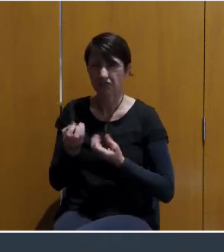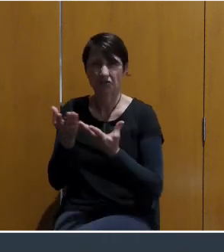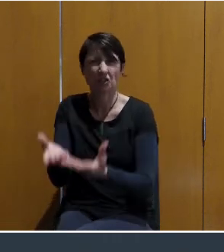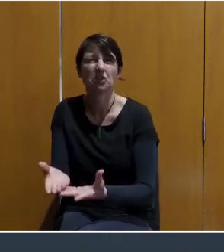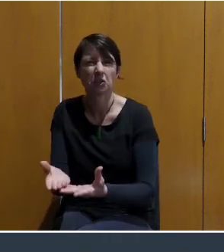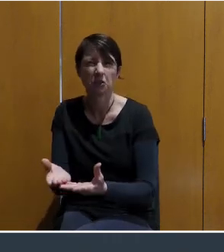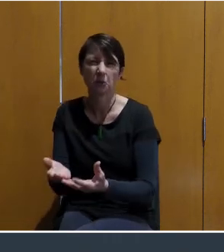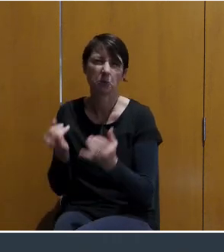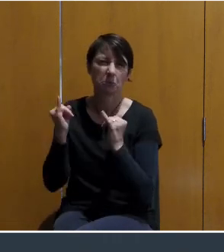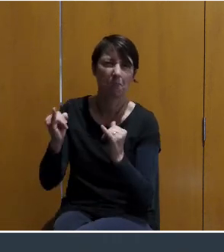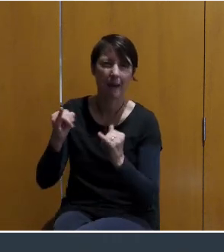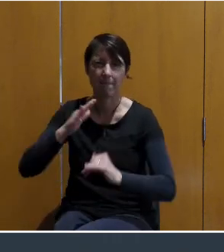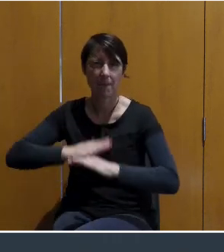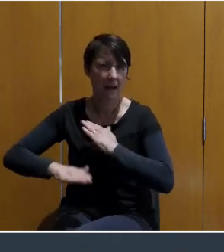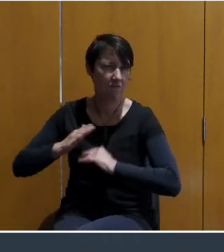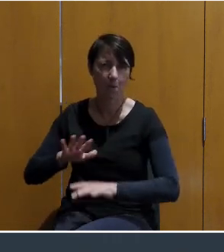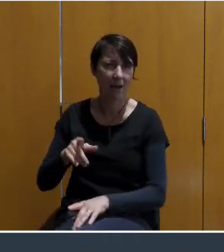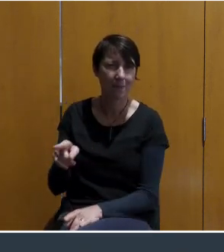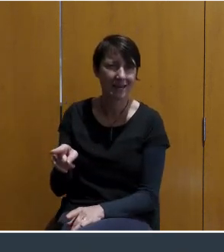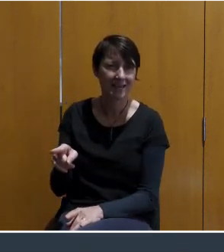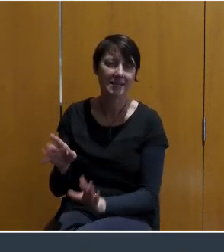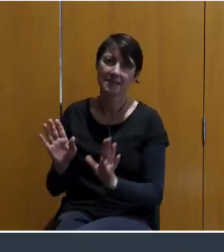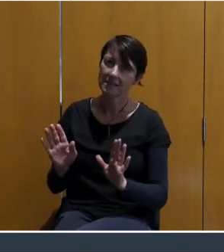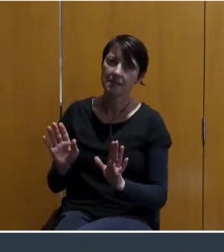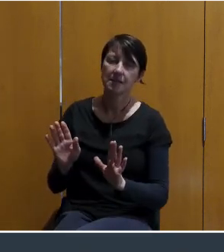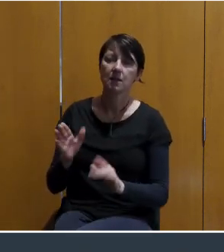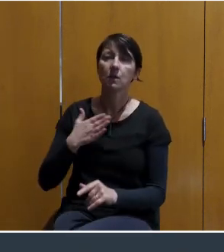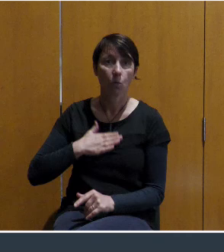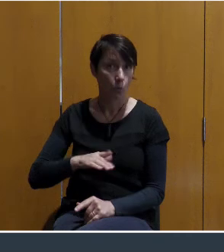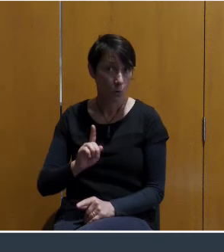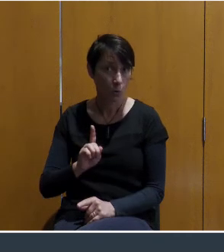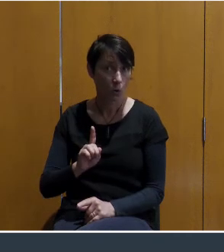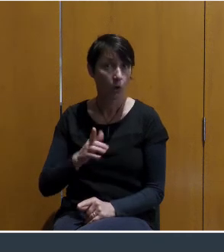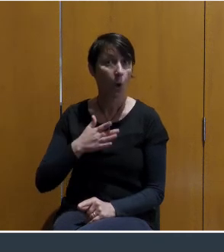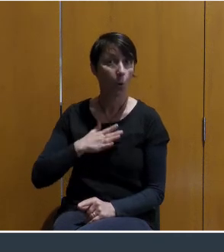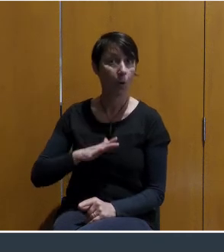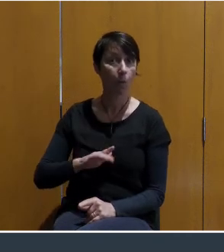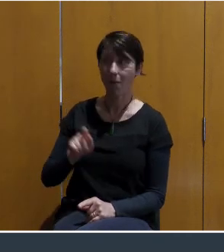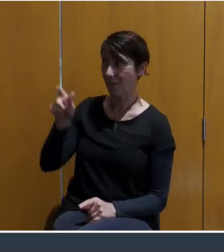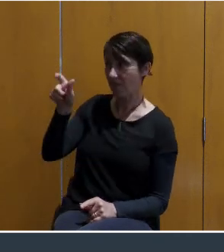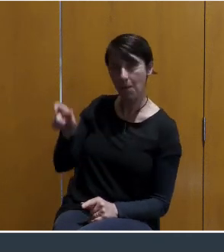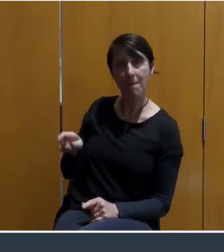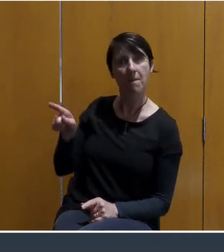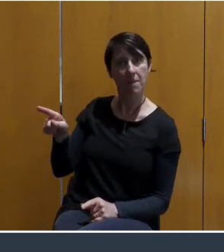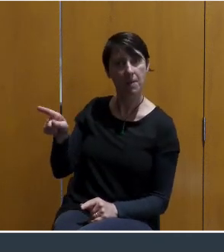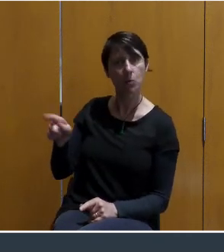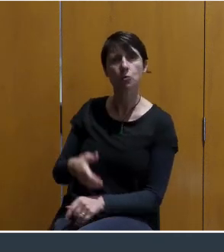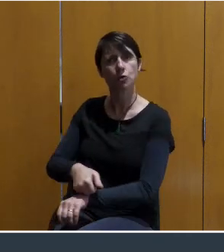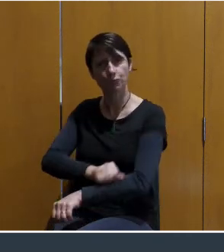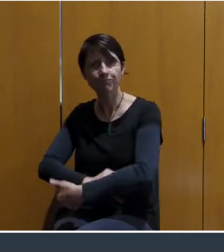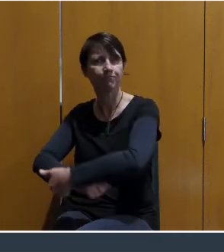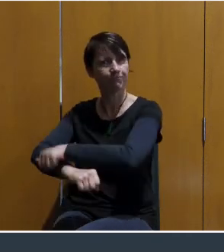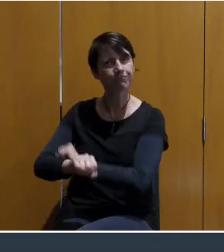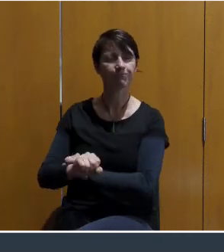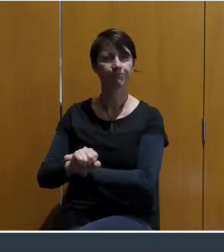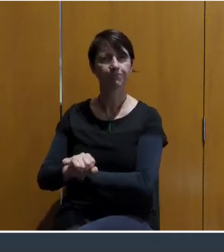more concerning than others. And what we really want to do is for dog owners to step up and change